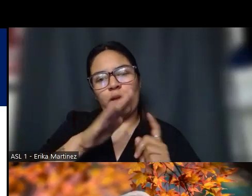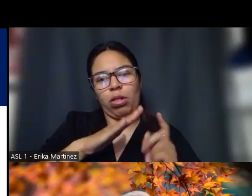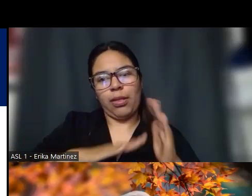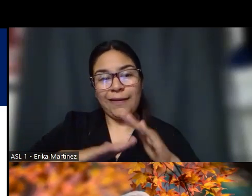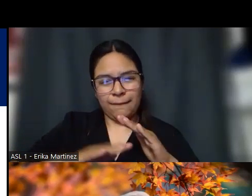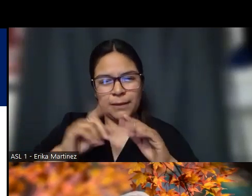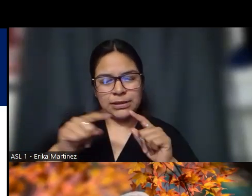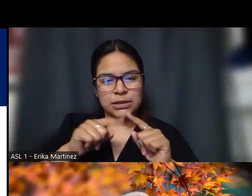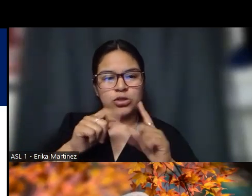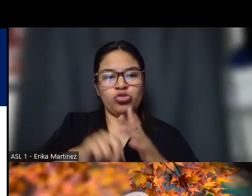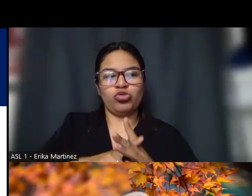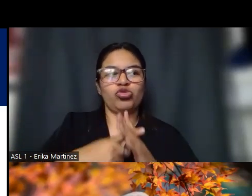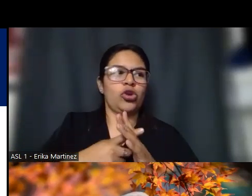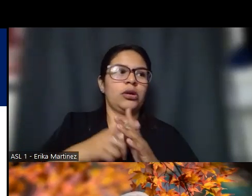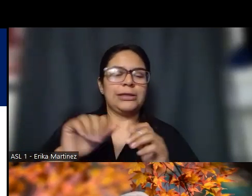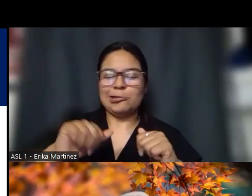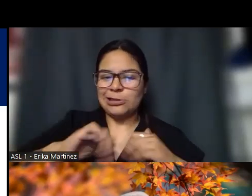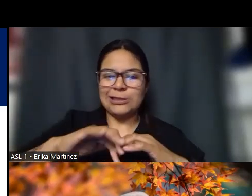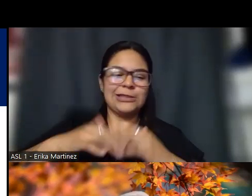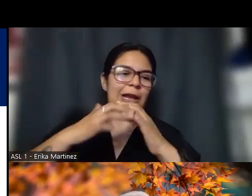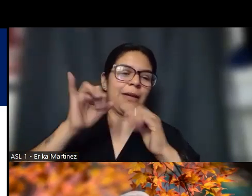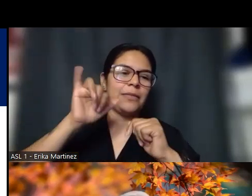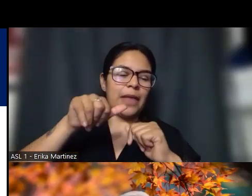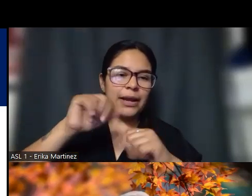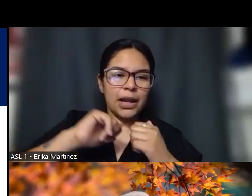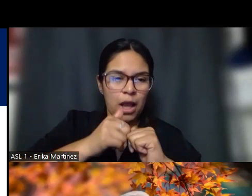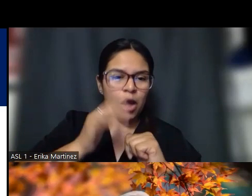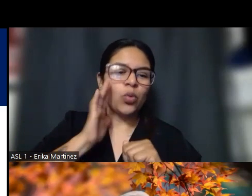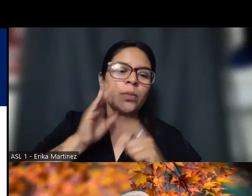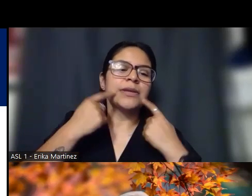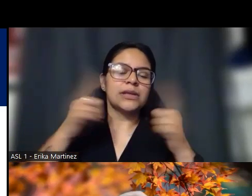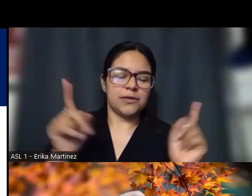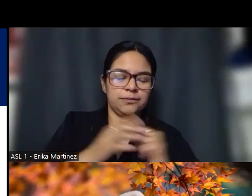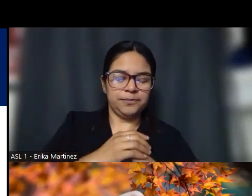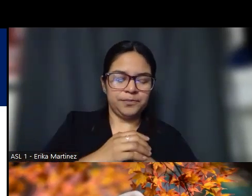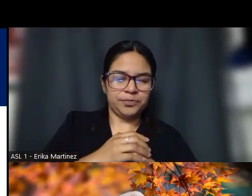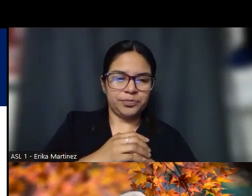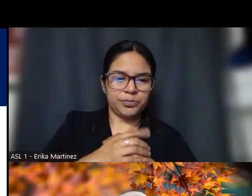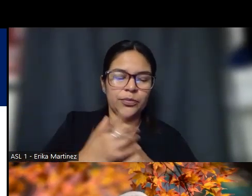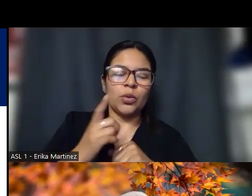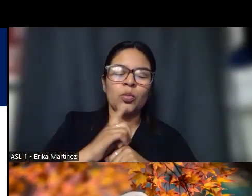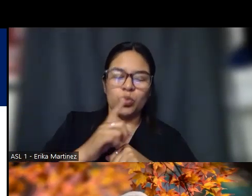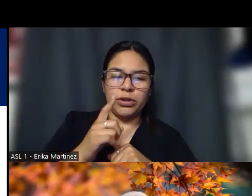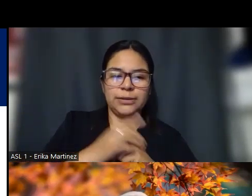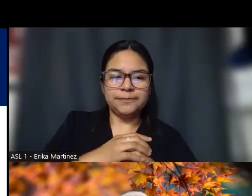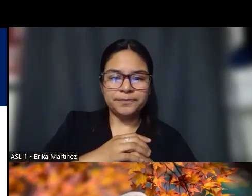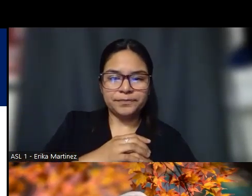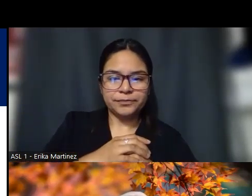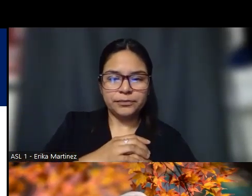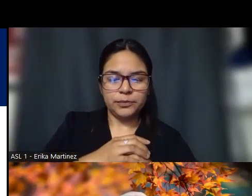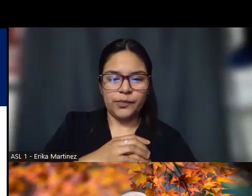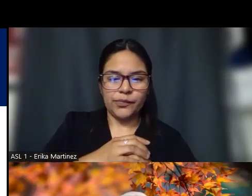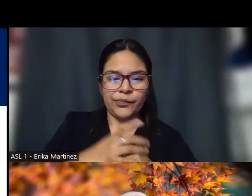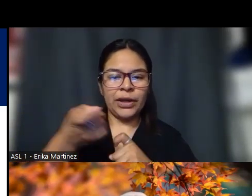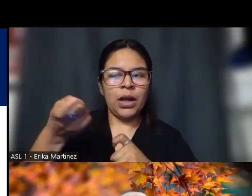working together. And sometimes it really takes speaking with the managers of